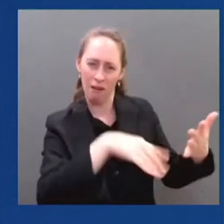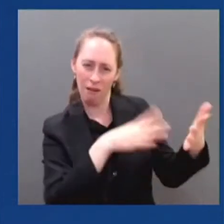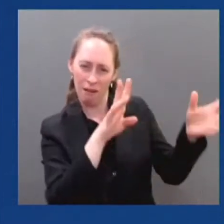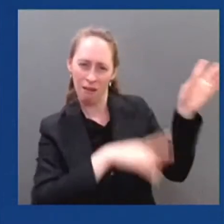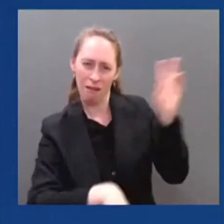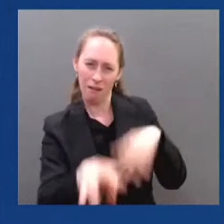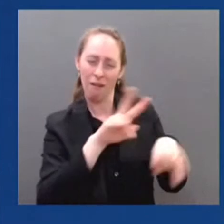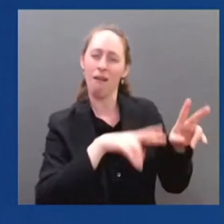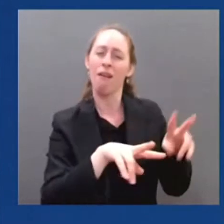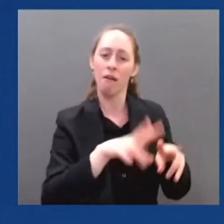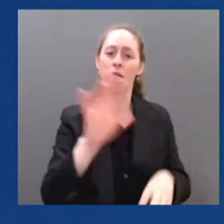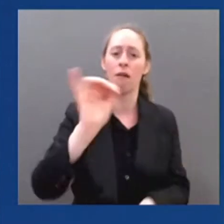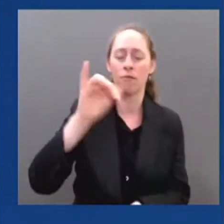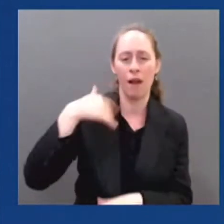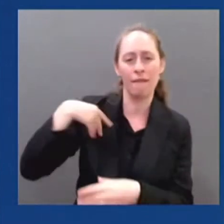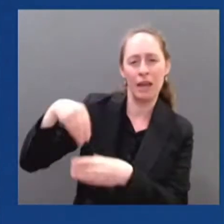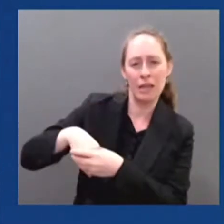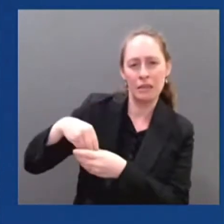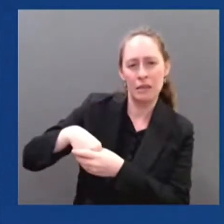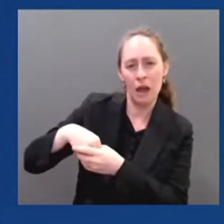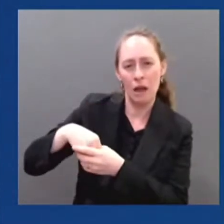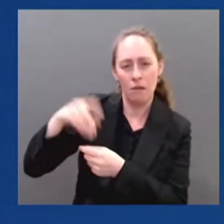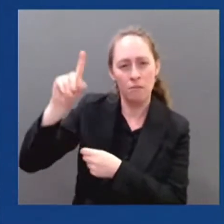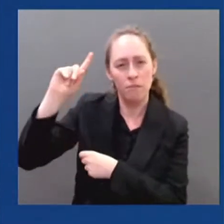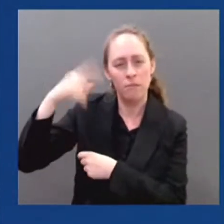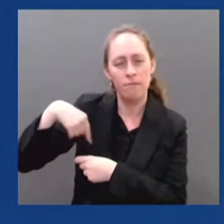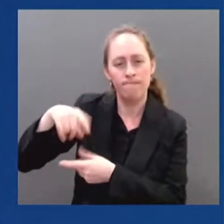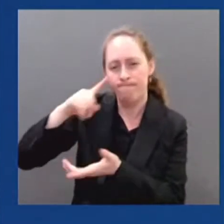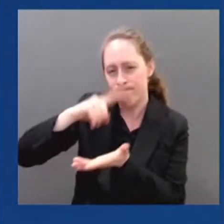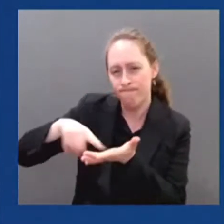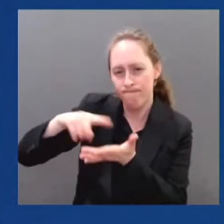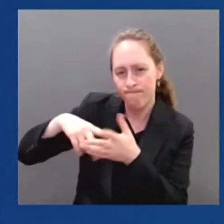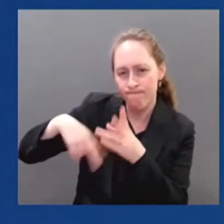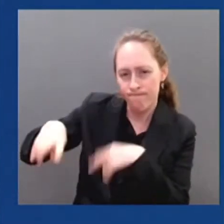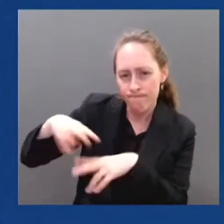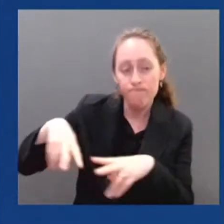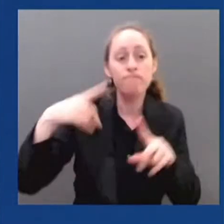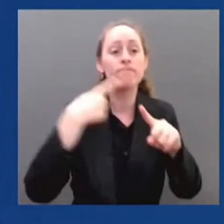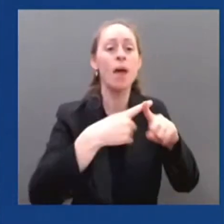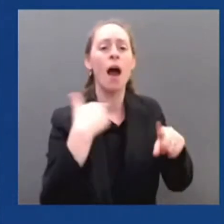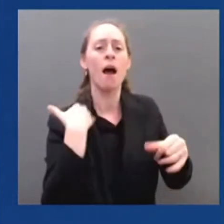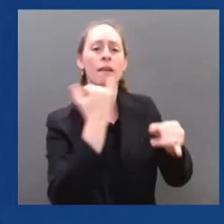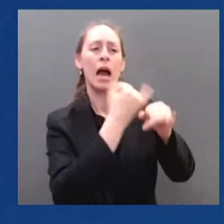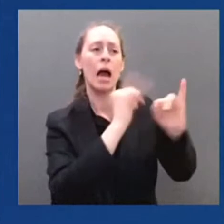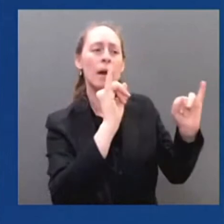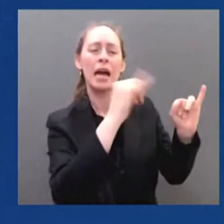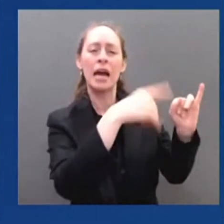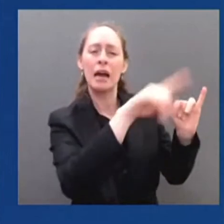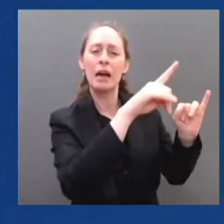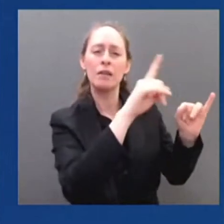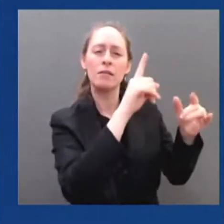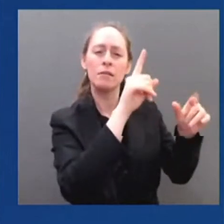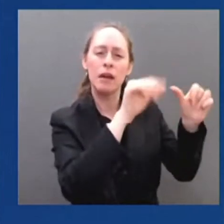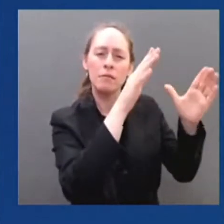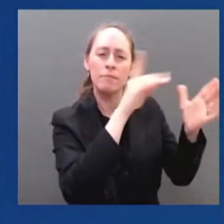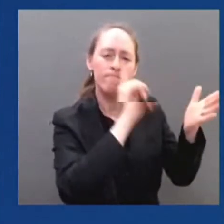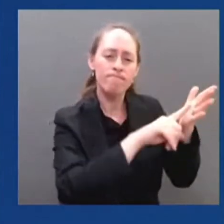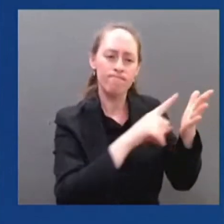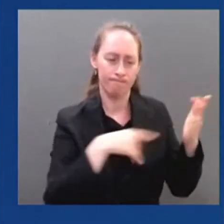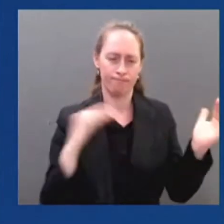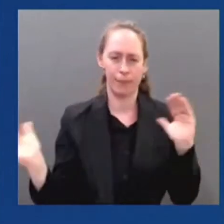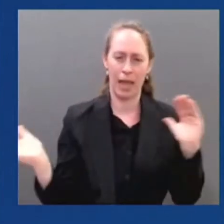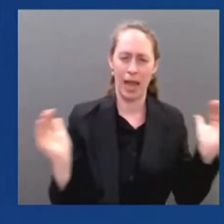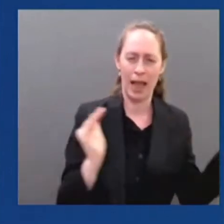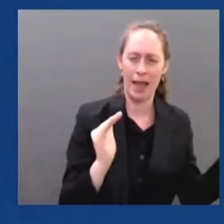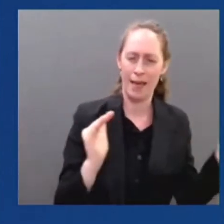planning for a range of scenarios. And that's, of course, one of the range of scenarios we have is that we could see a substantial wave of infections. We're expecting